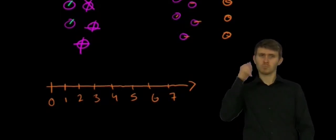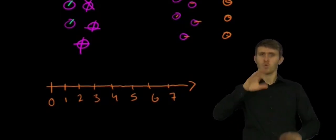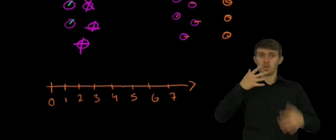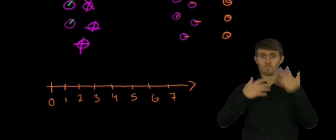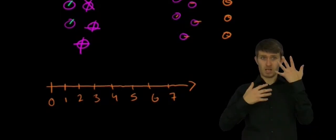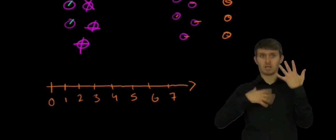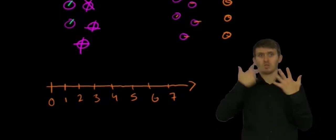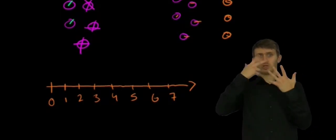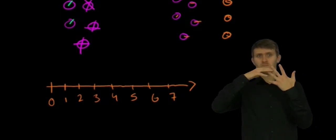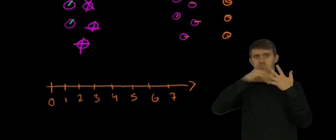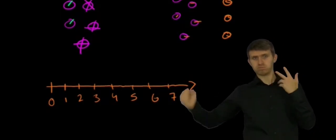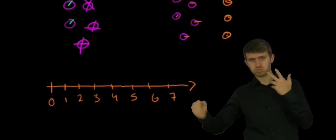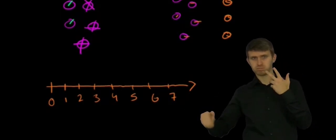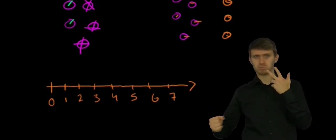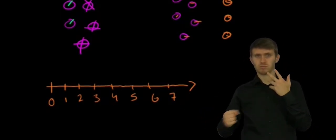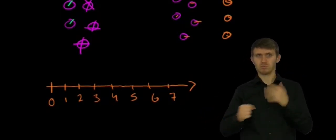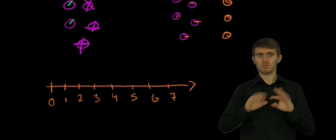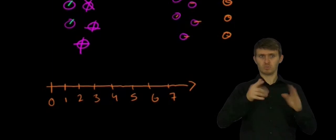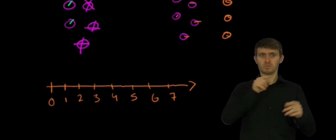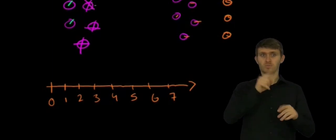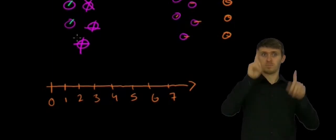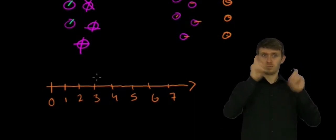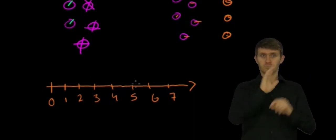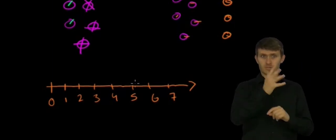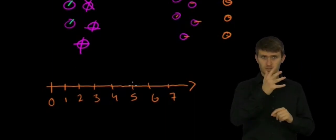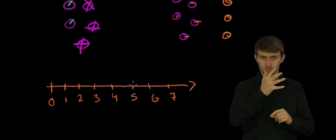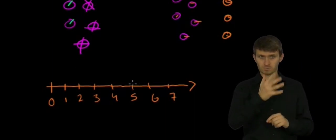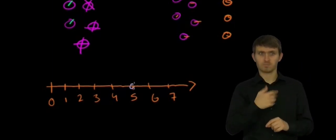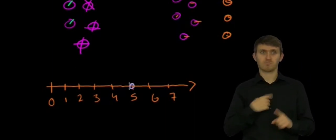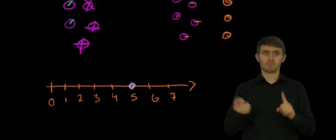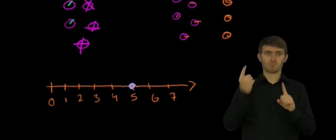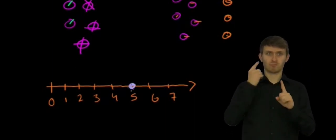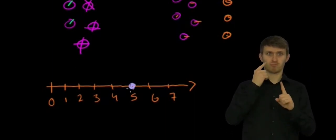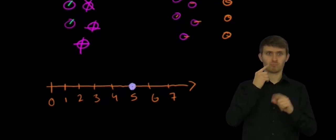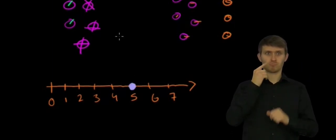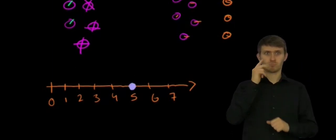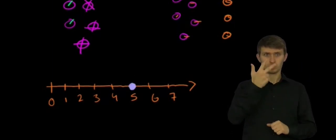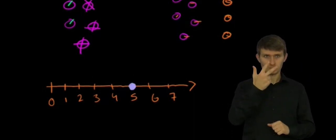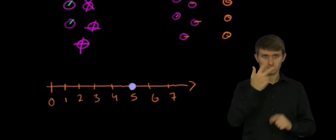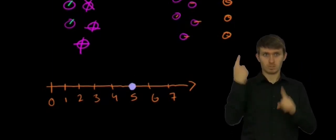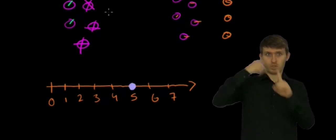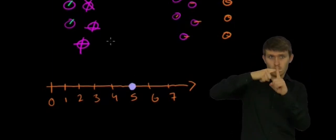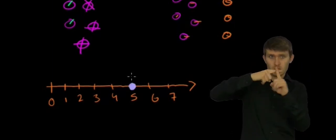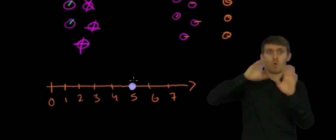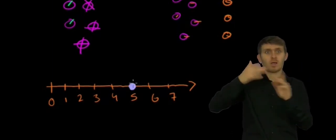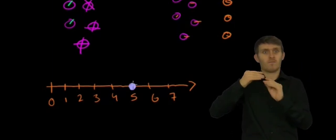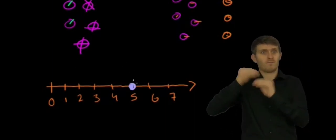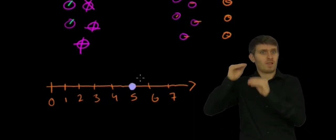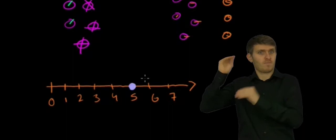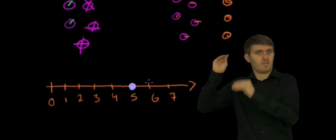we view 3 as being taken away from 5, 5 minus 3 means start at 5. If I did 5 plus